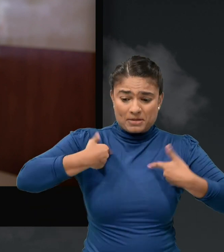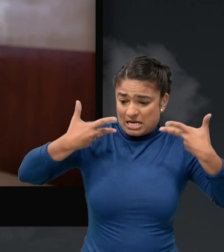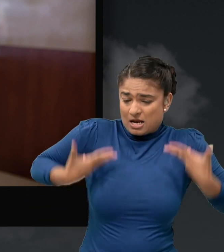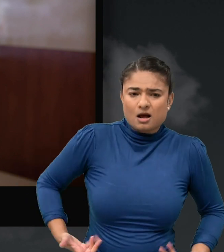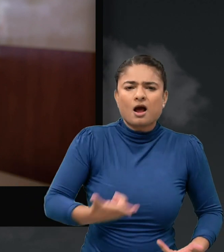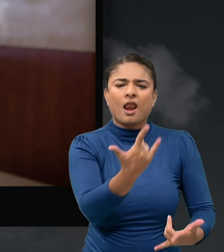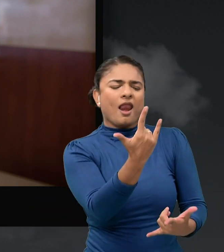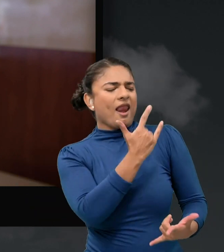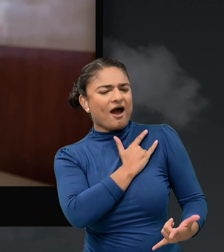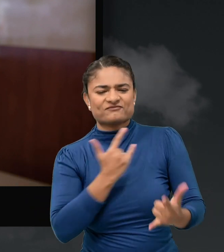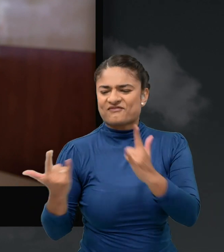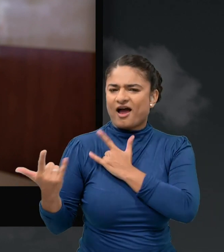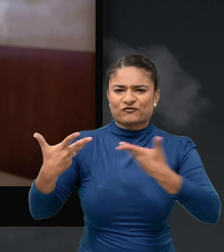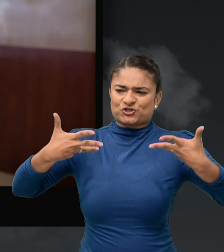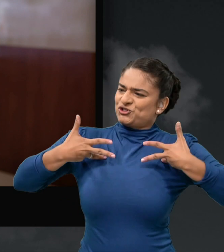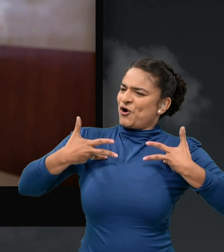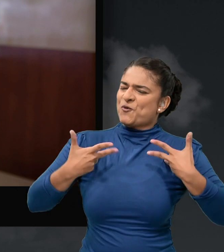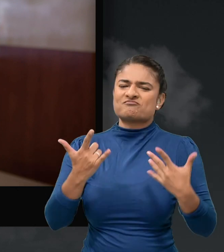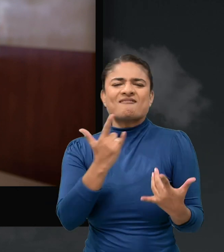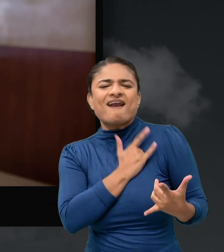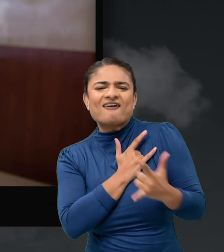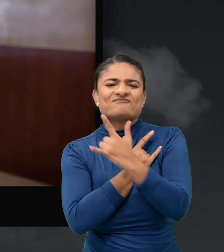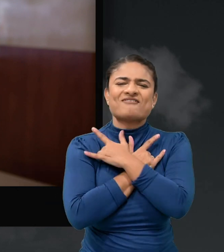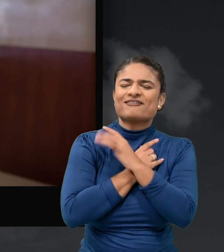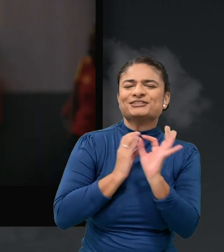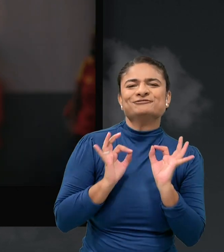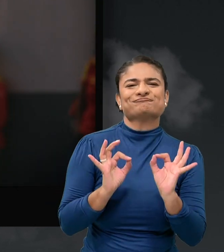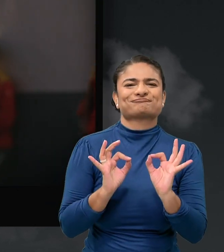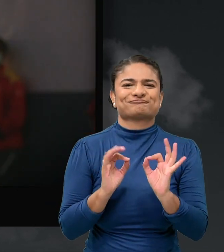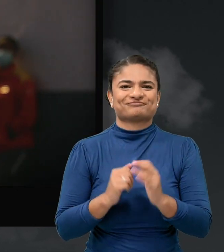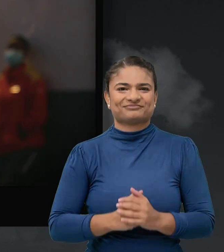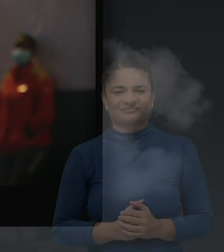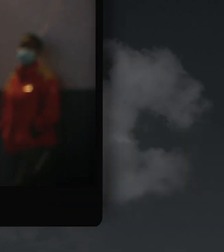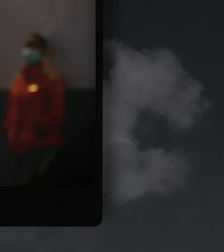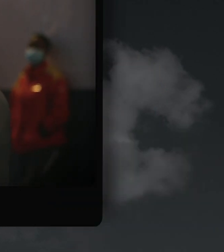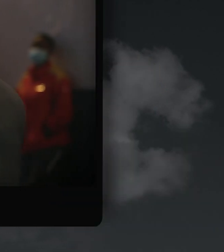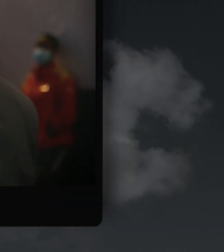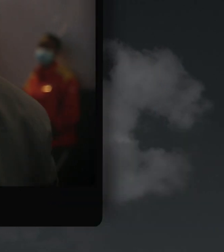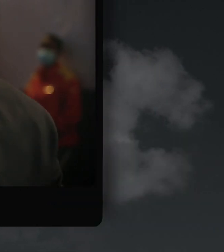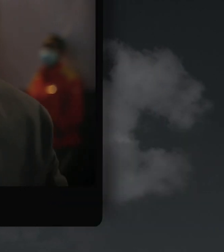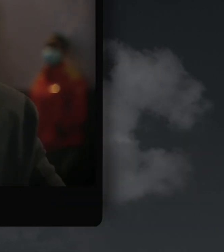le anrata ene le nrata ka tsela eo ke leng ka yona